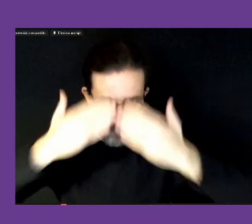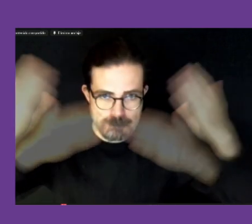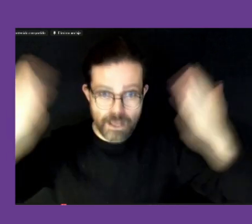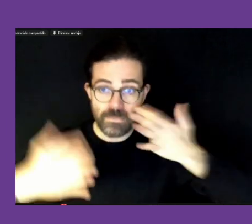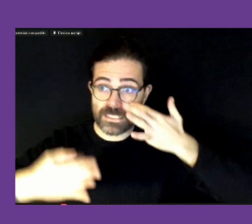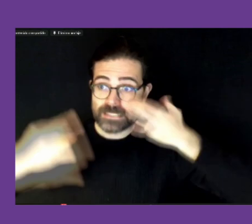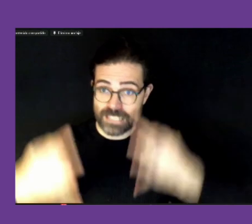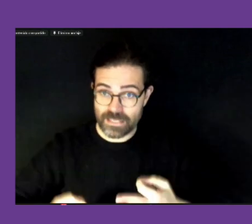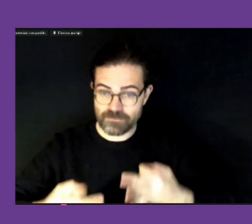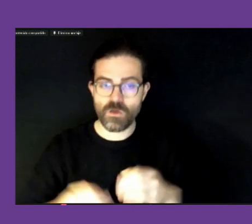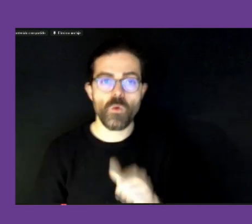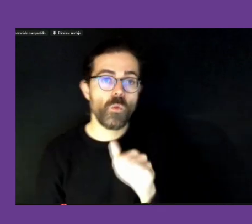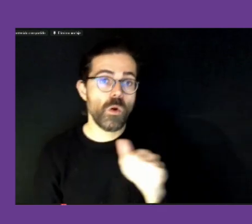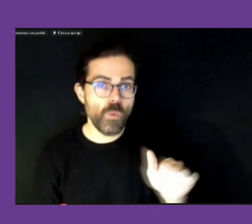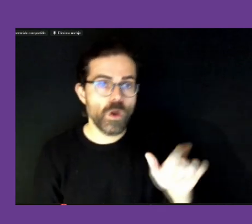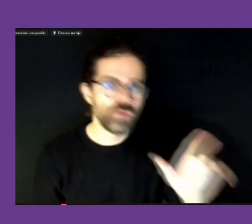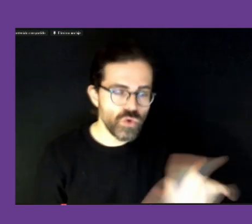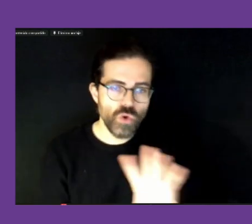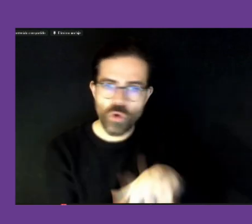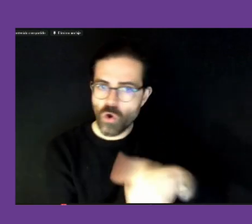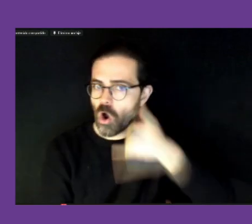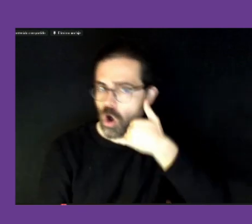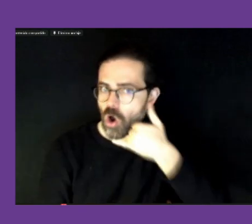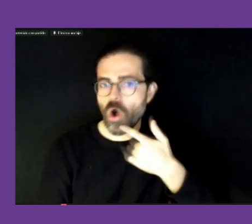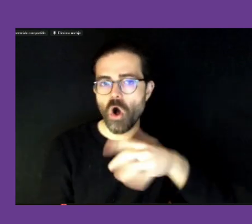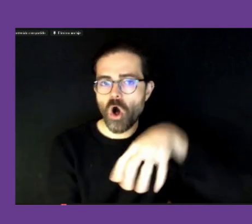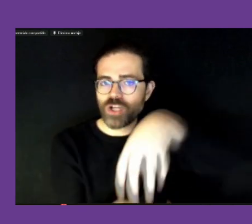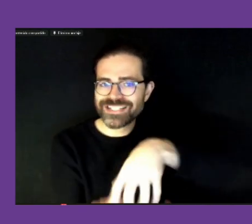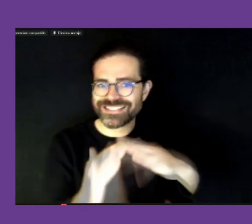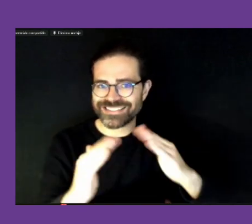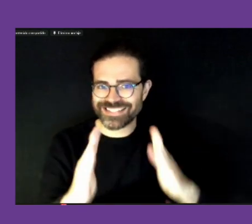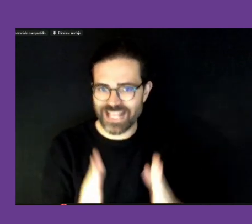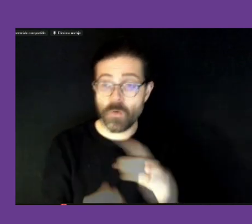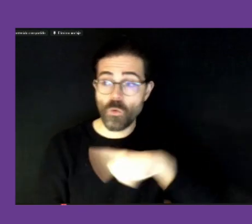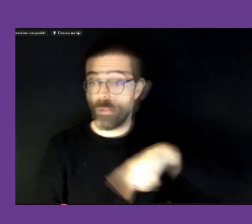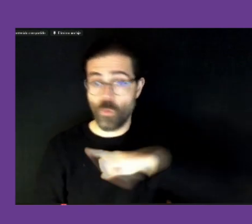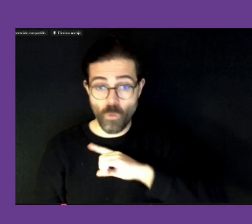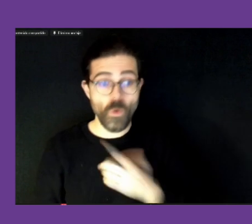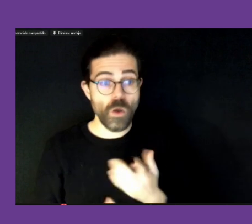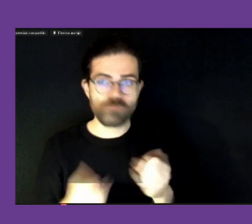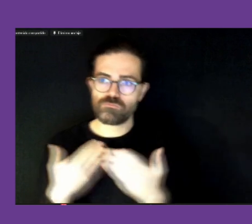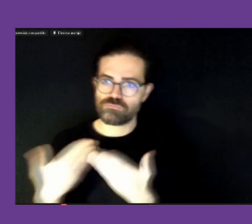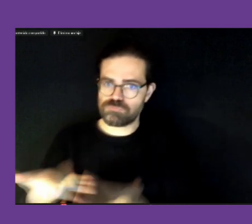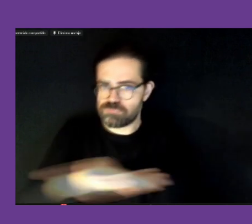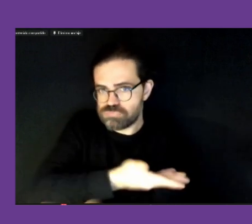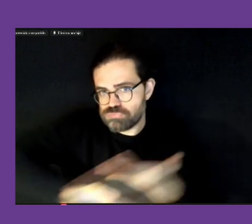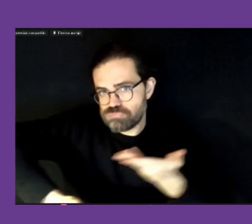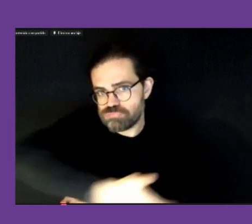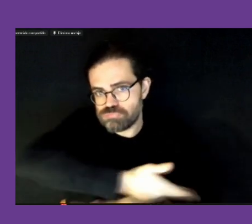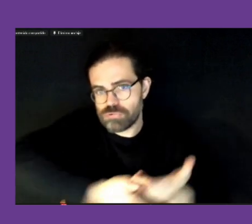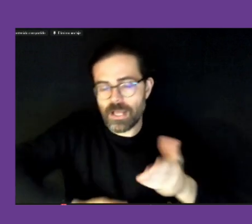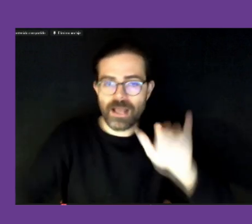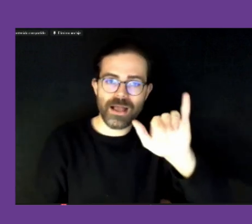emergency number call centers. And we are collaborating in these standards along with ENA, which is the